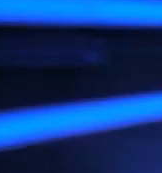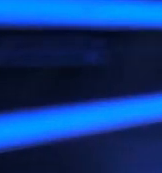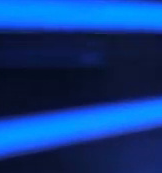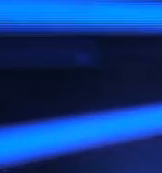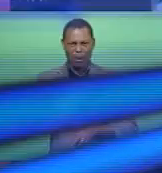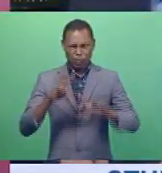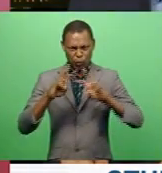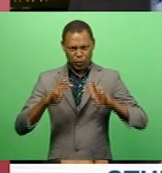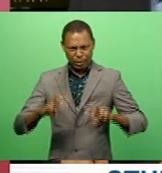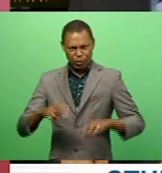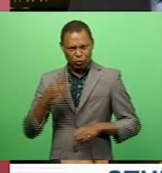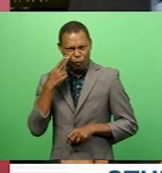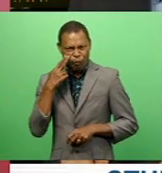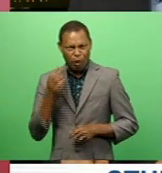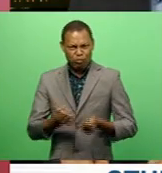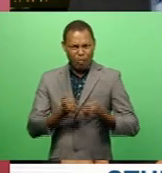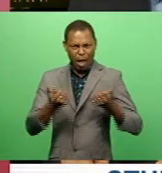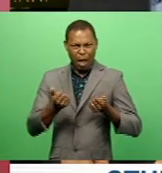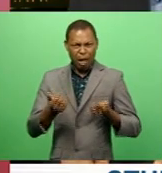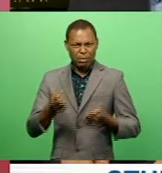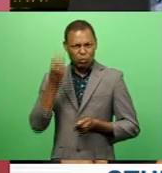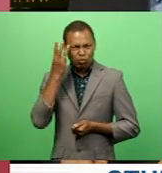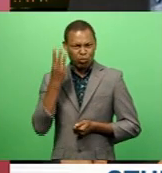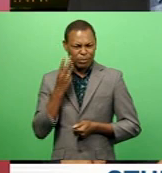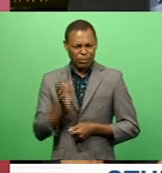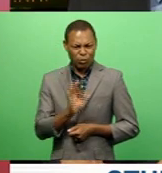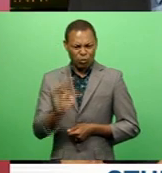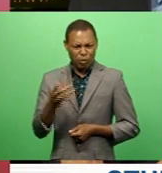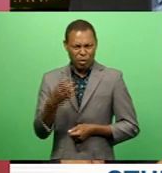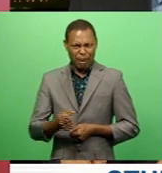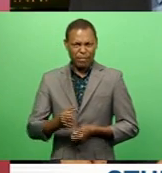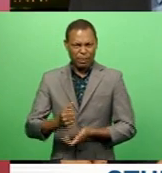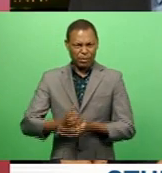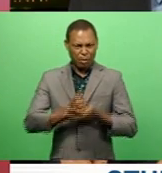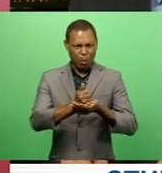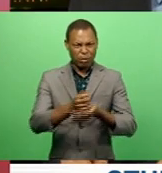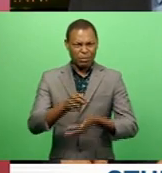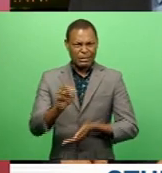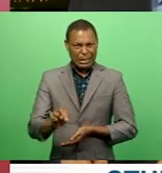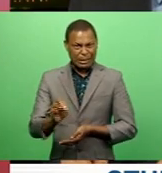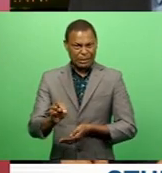has found that many female politicians don't get the support needed.